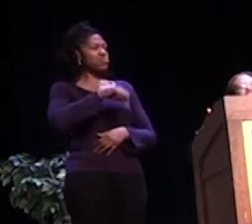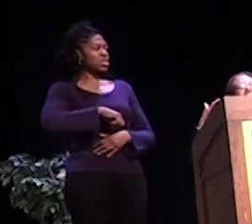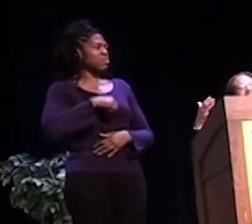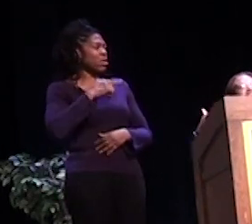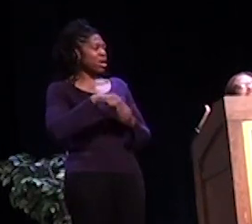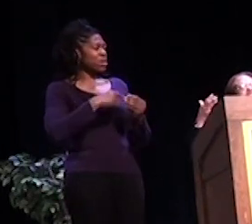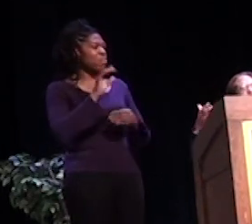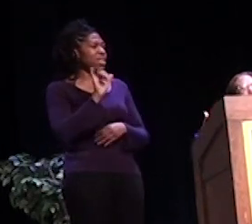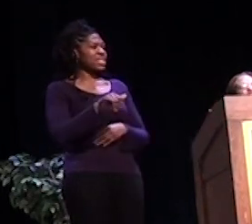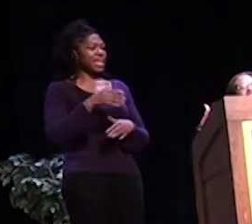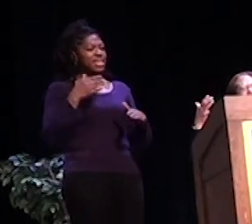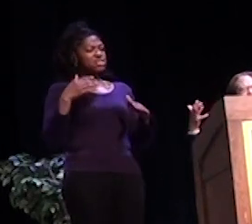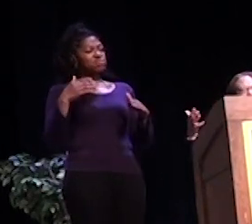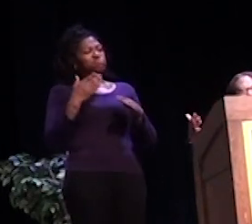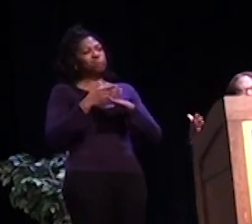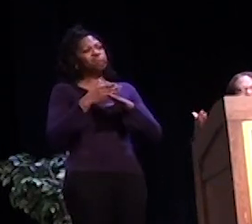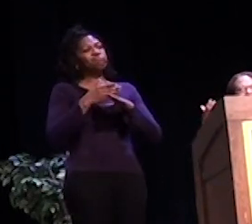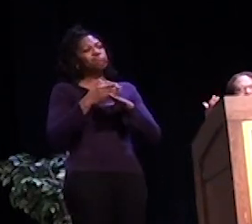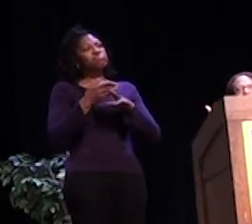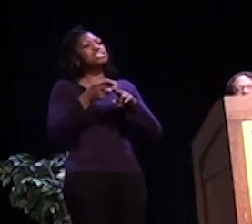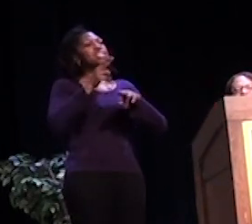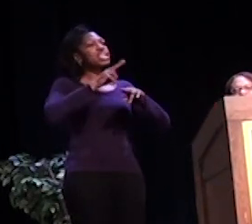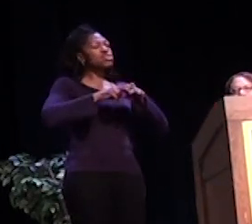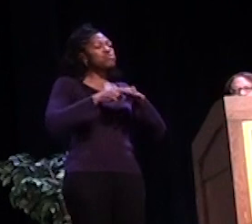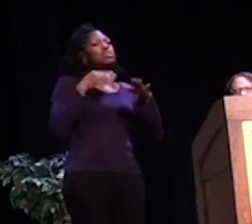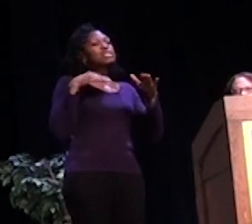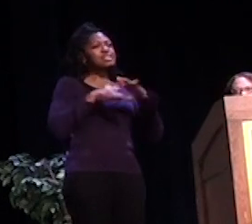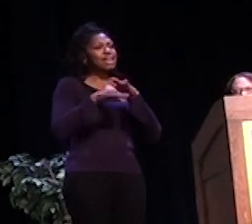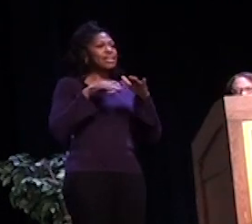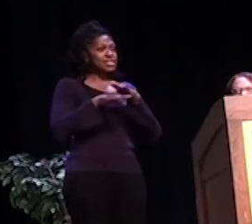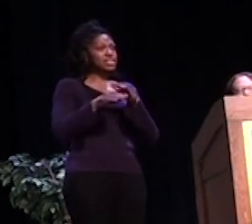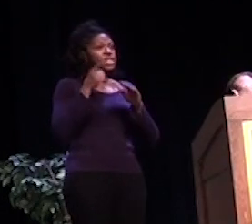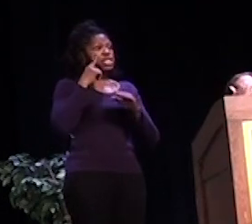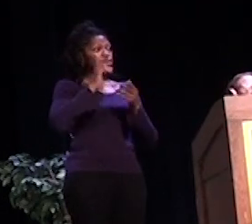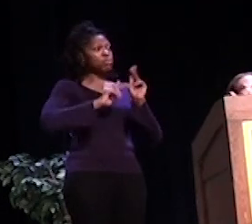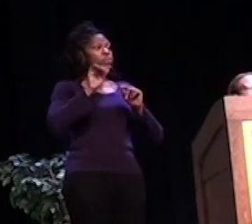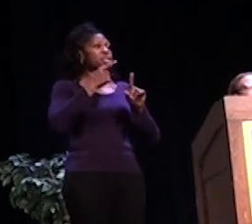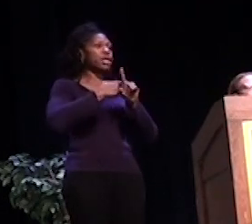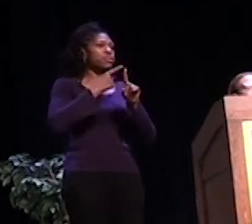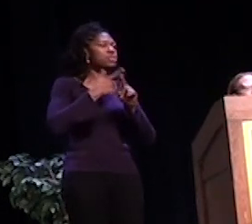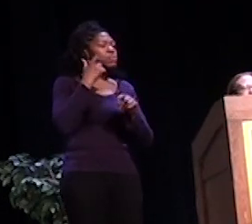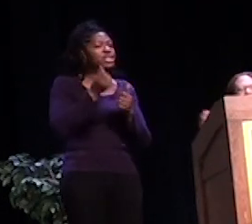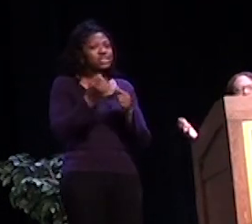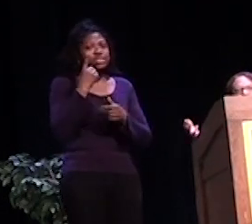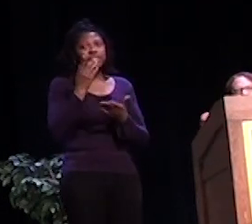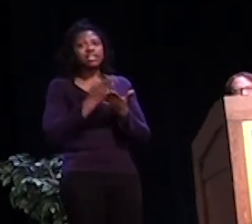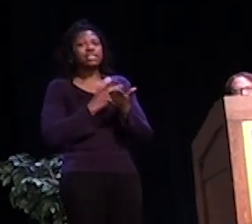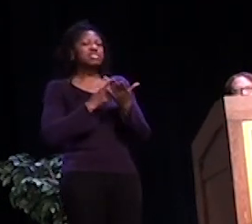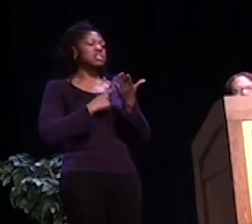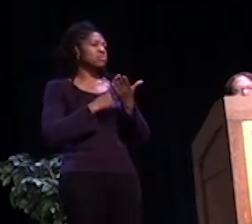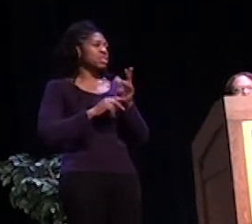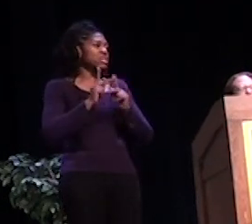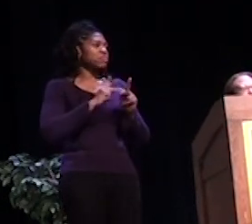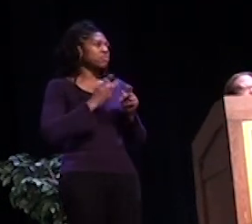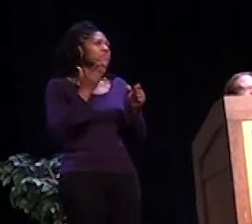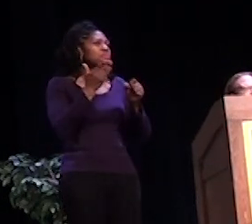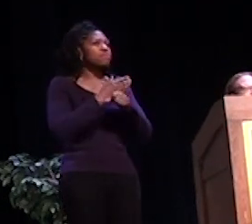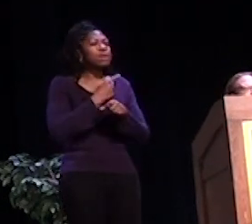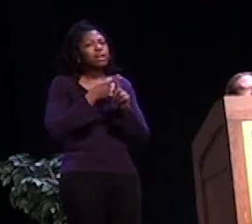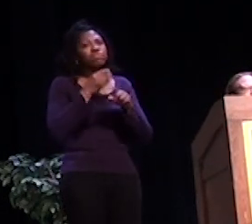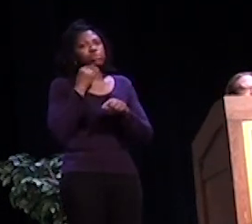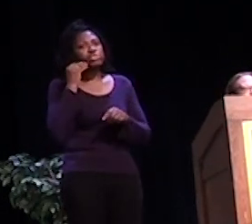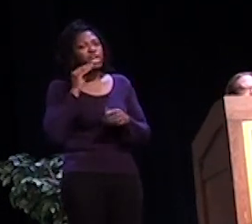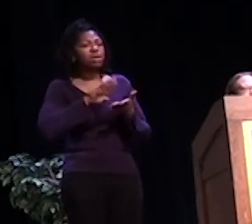is increase access to rental assistance. Sometimes people lose a job, something happens with a